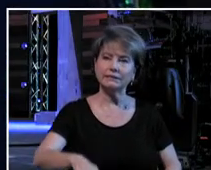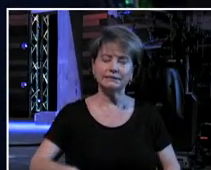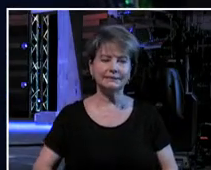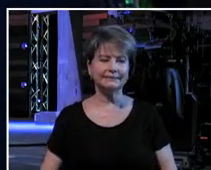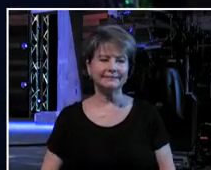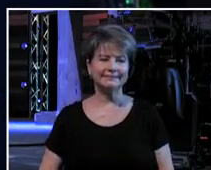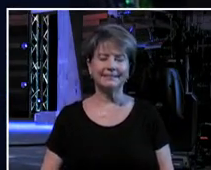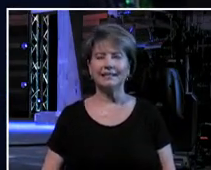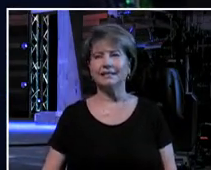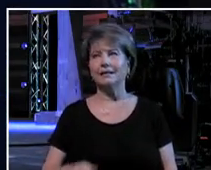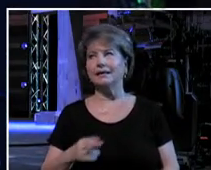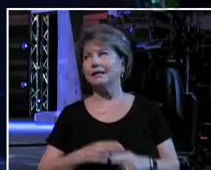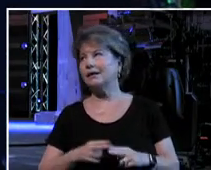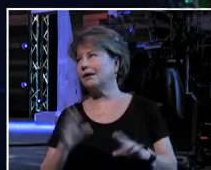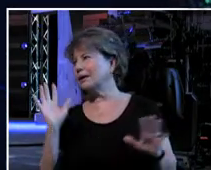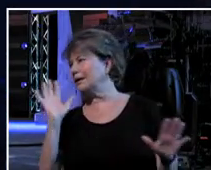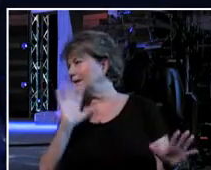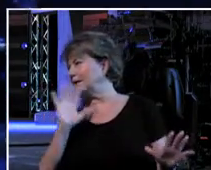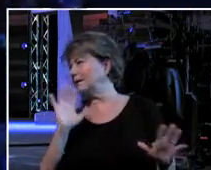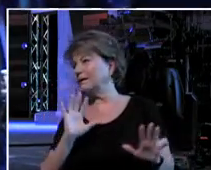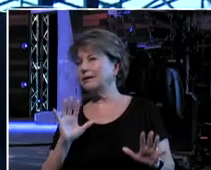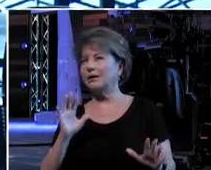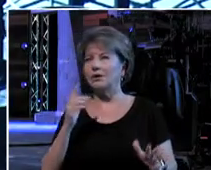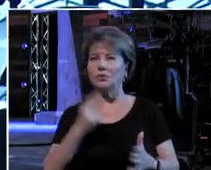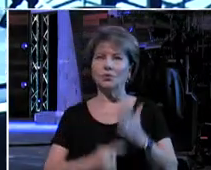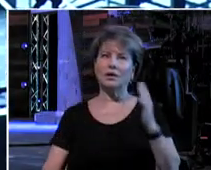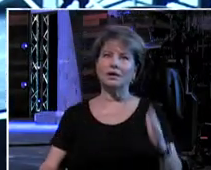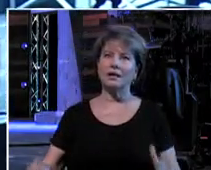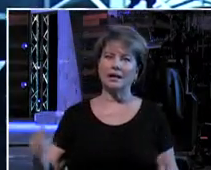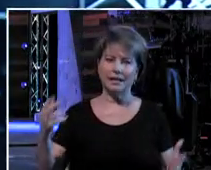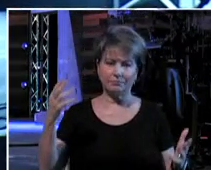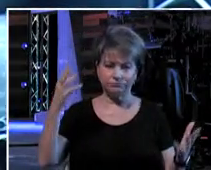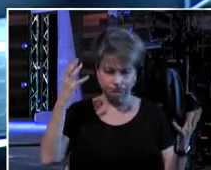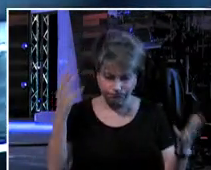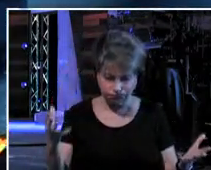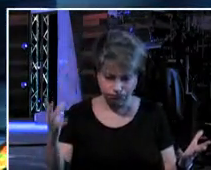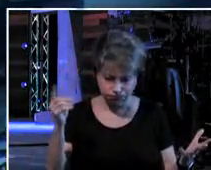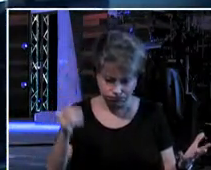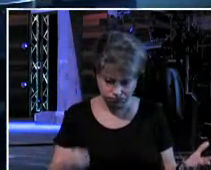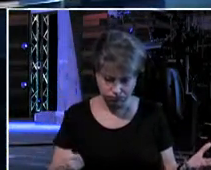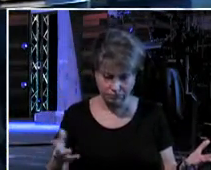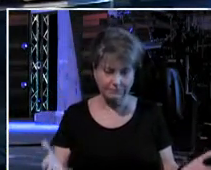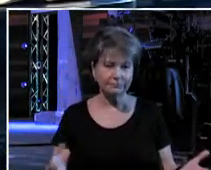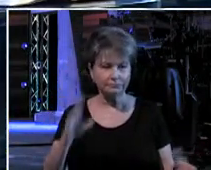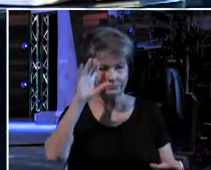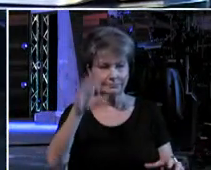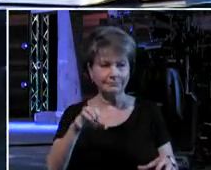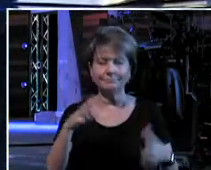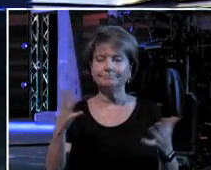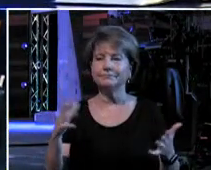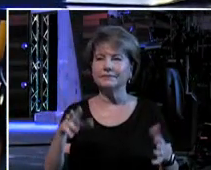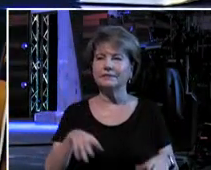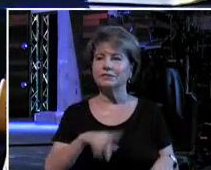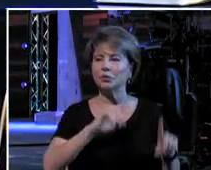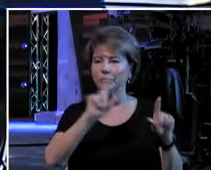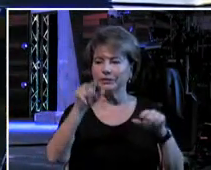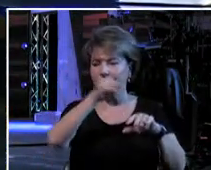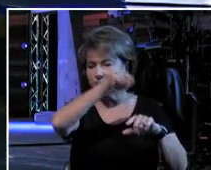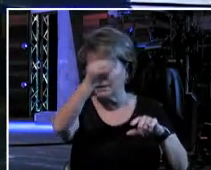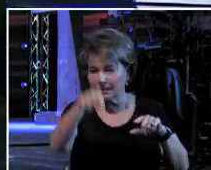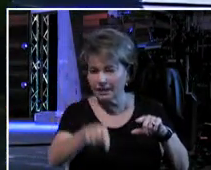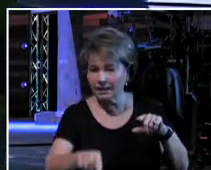As soon as they said that, I went, what in the world have I gotten myself into? Oh, my goodness. And so we skied down there, and I said, guys, go to the